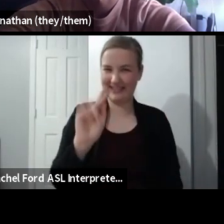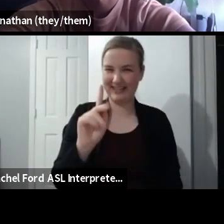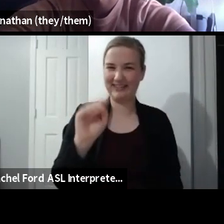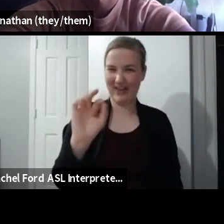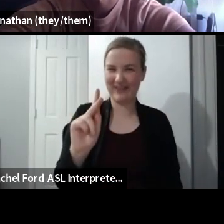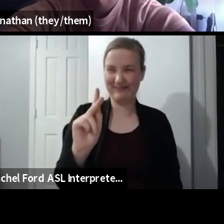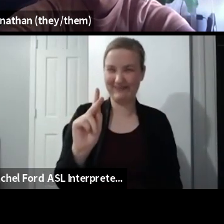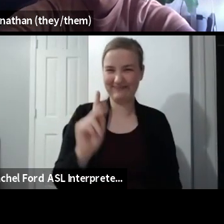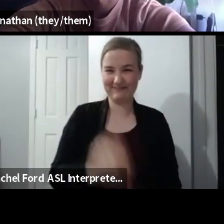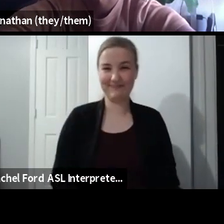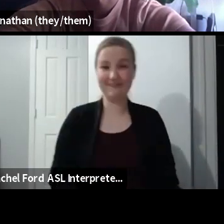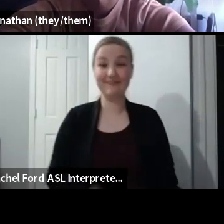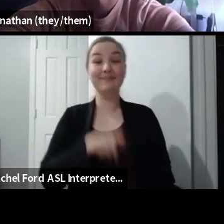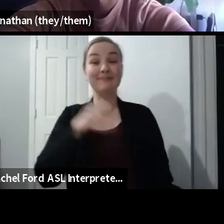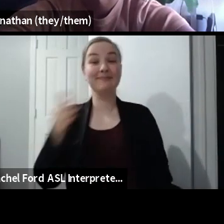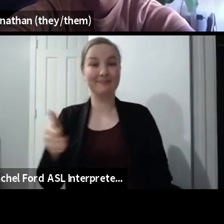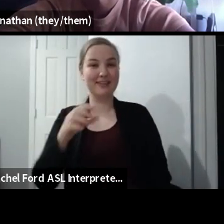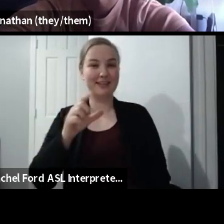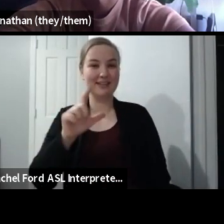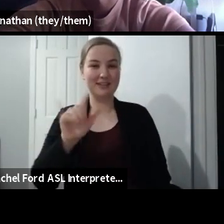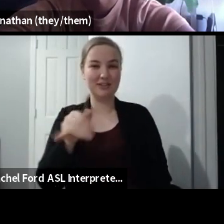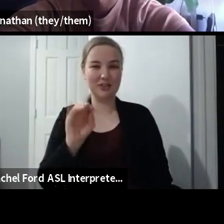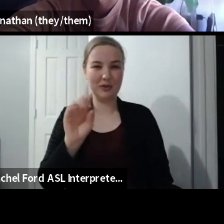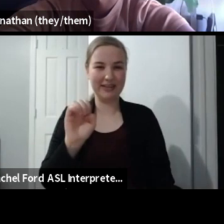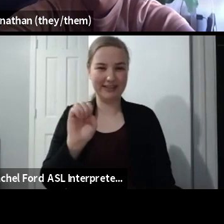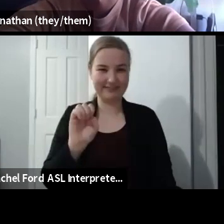Looking at fashion is a big thing.